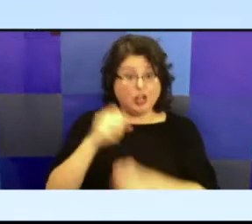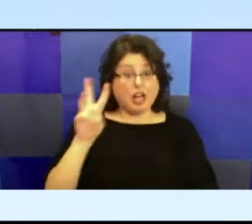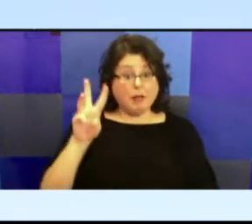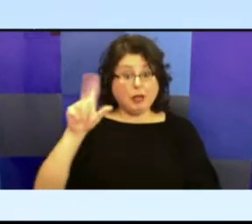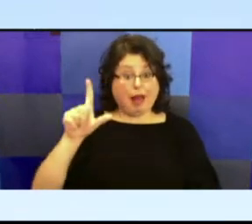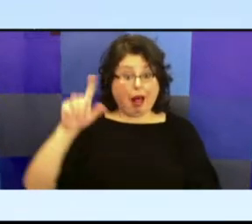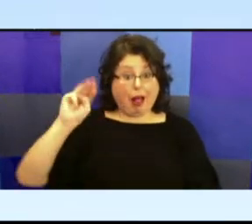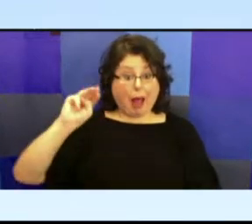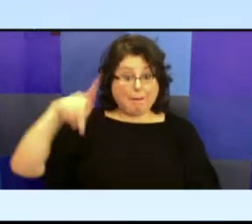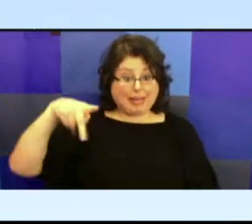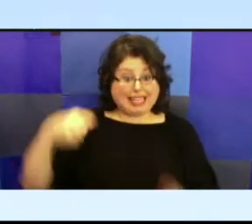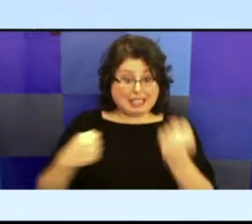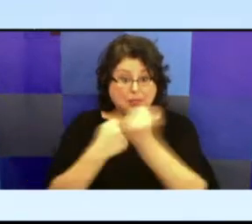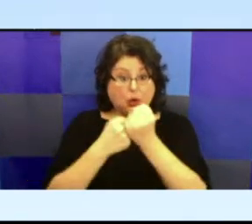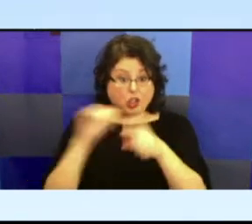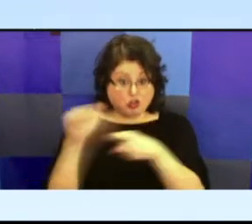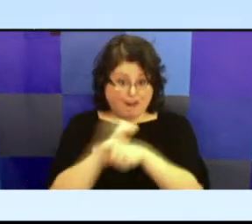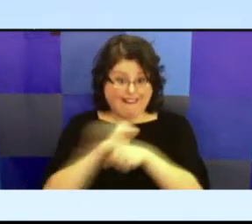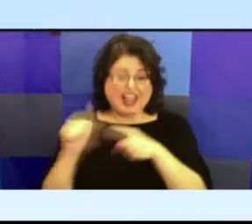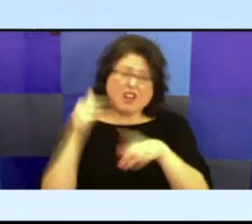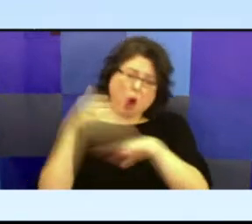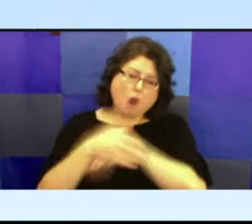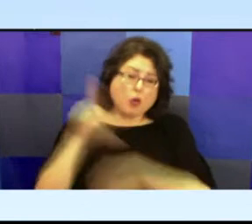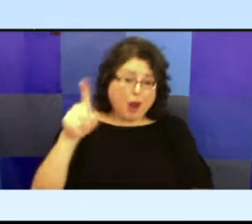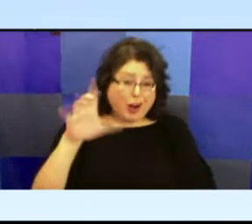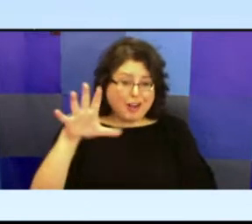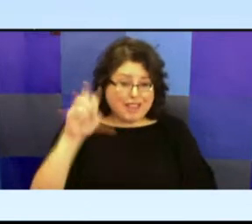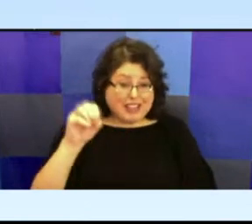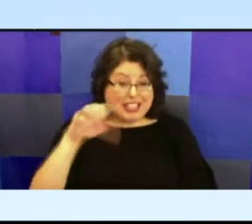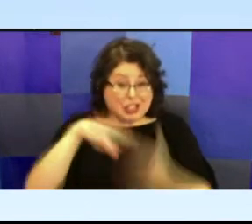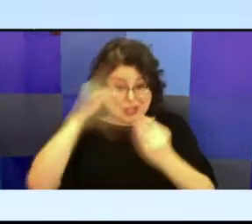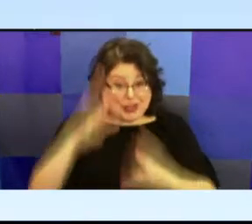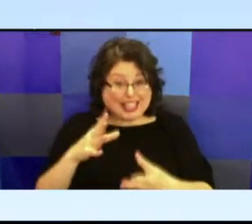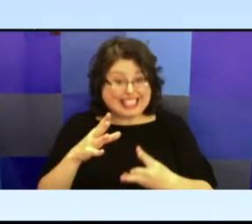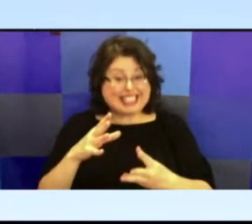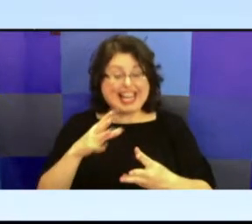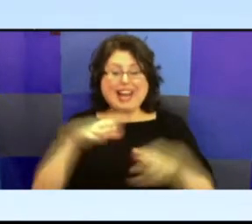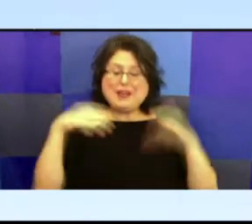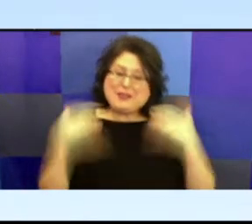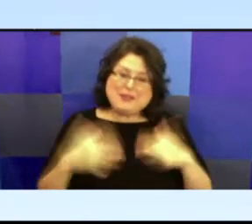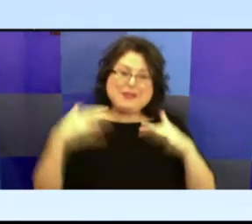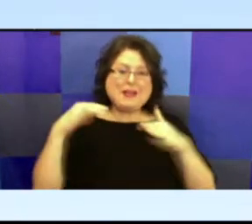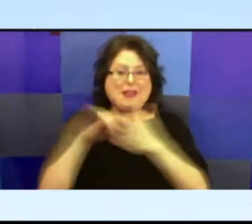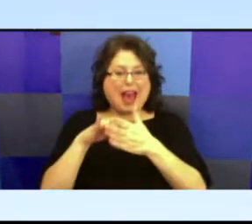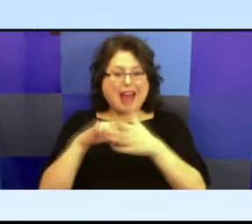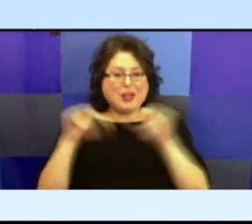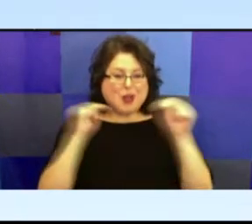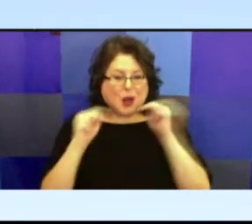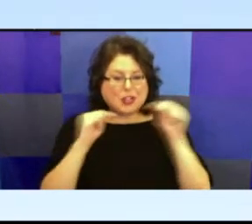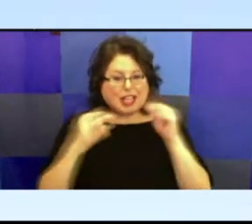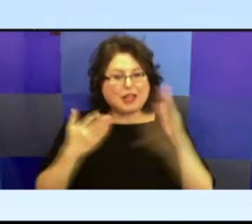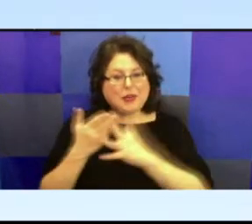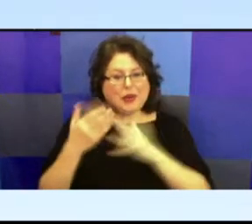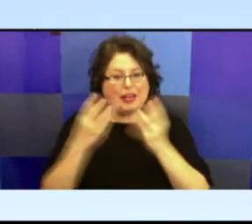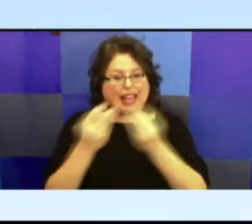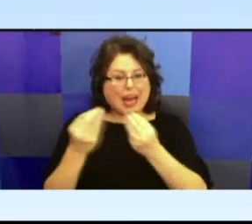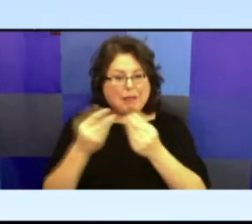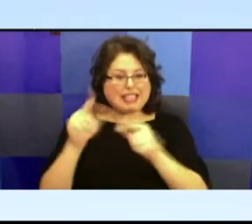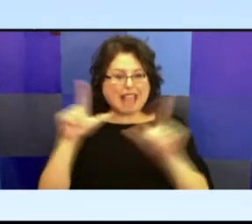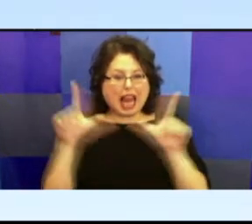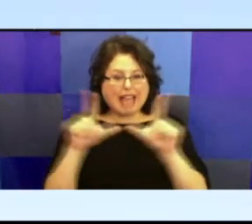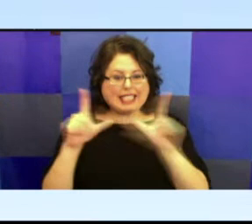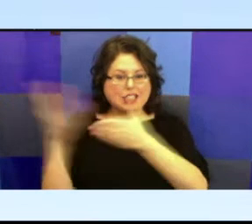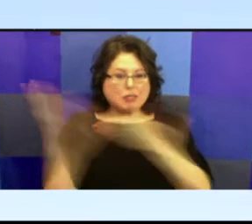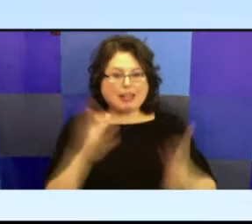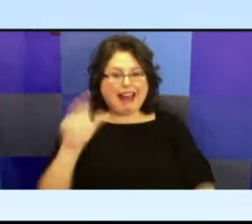to support the training of over 150 students in salary negotiation through a campus license to bring the